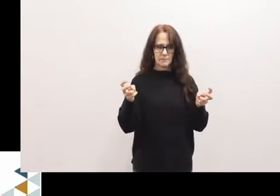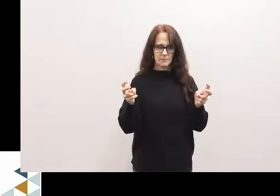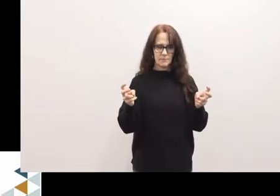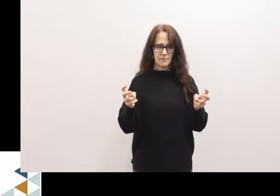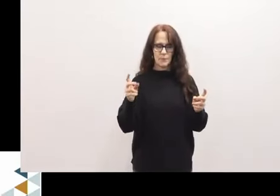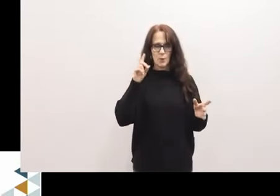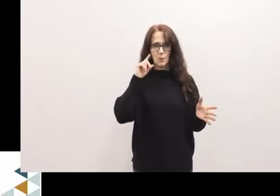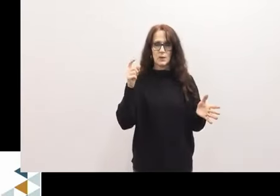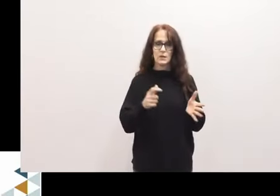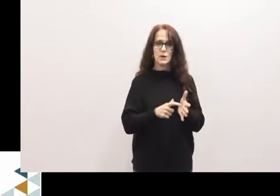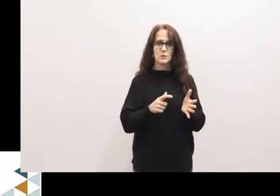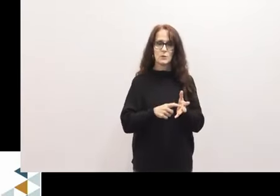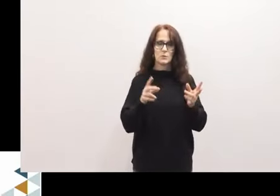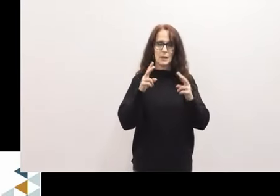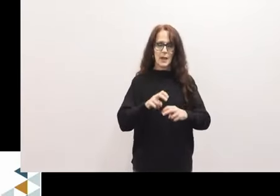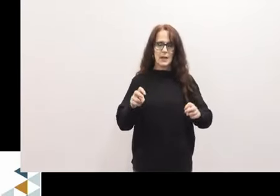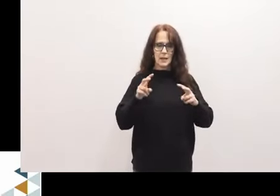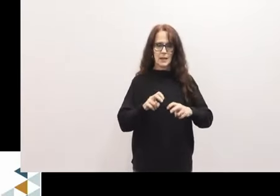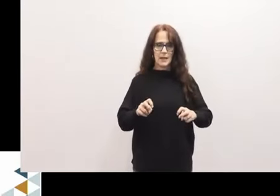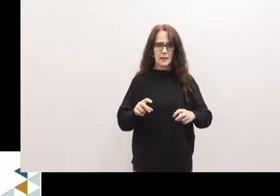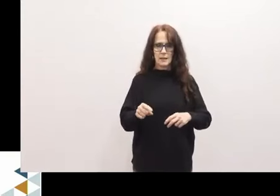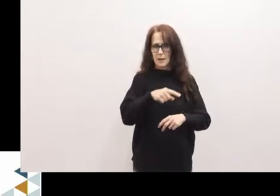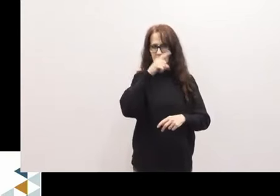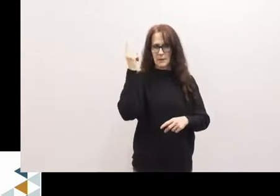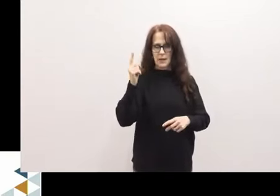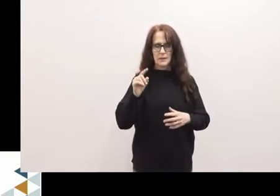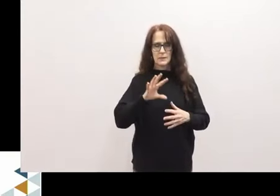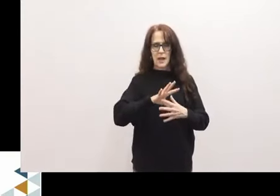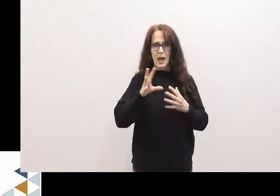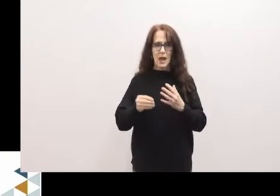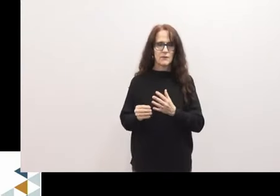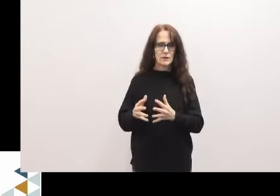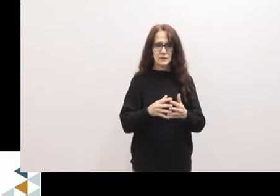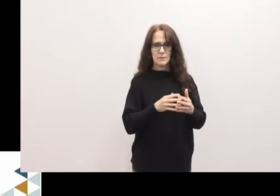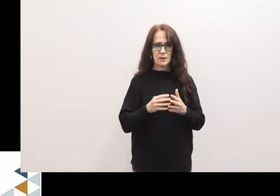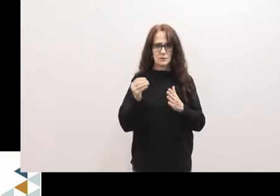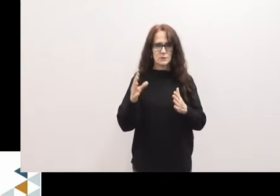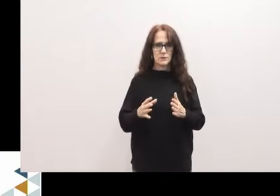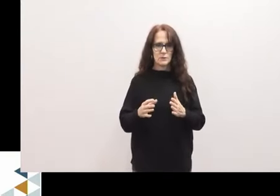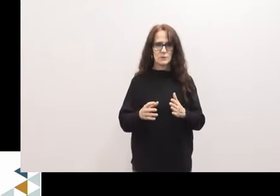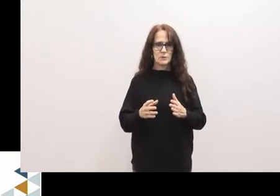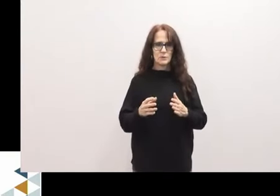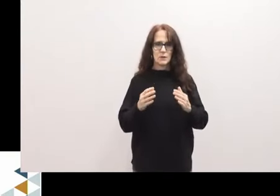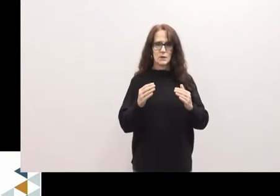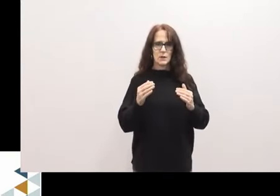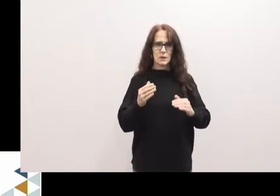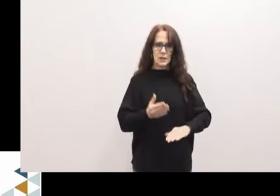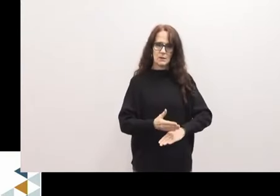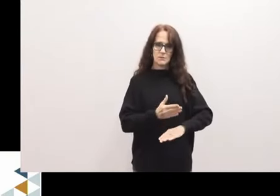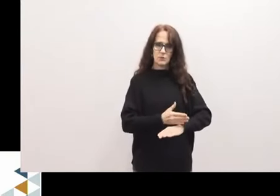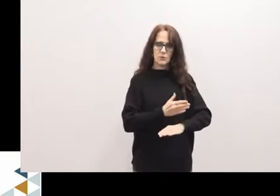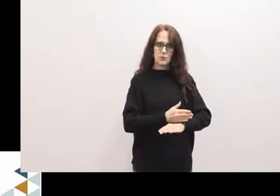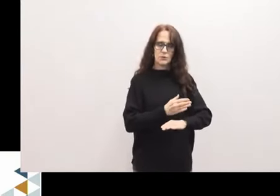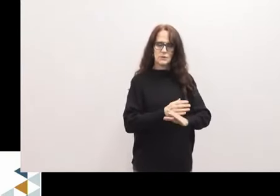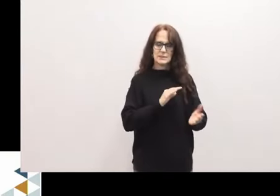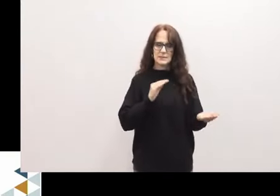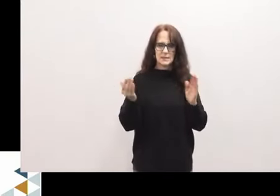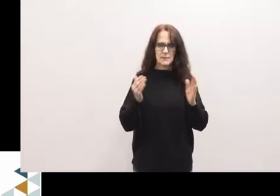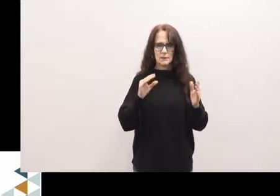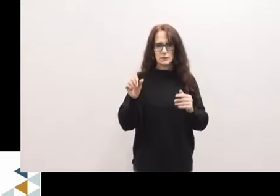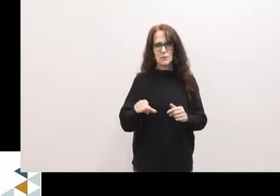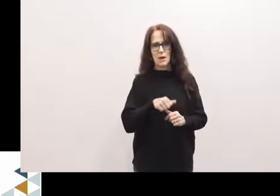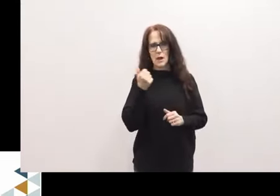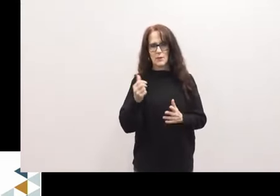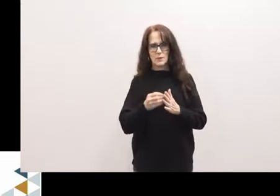we analyzed our data is that our Black African American students grew similarly to all other students